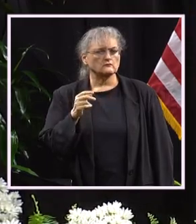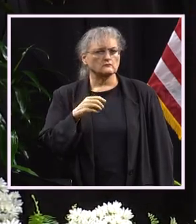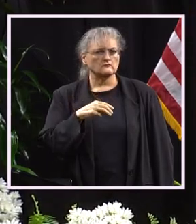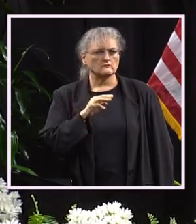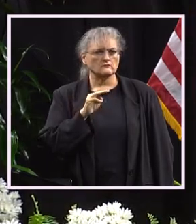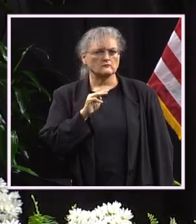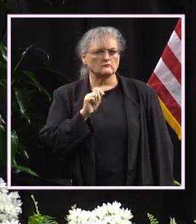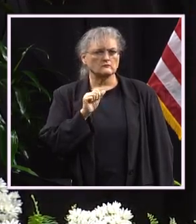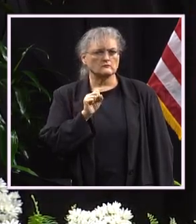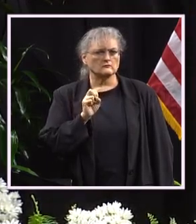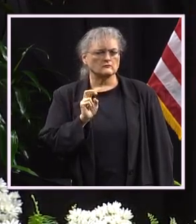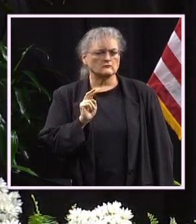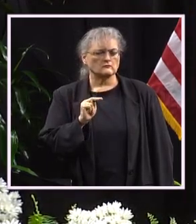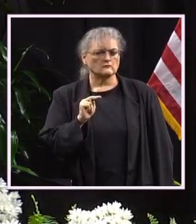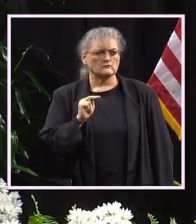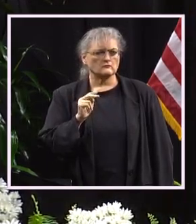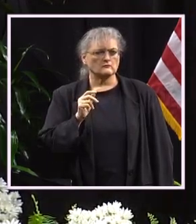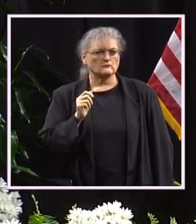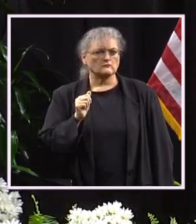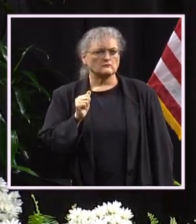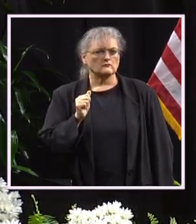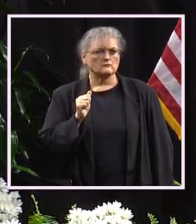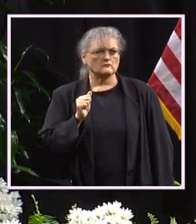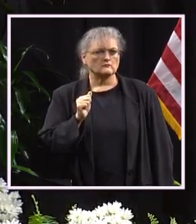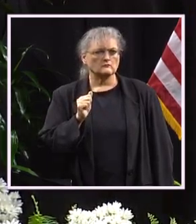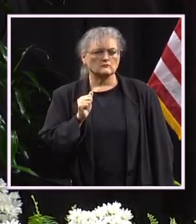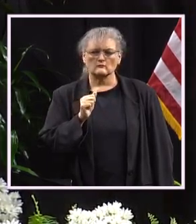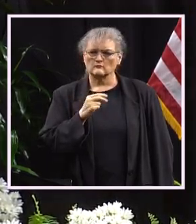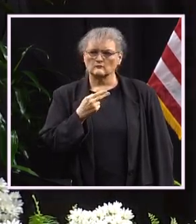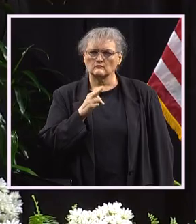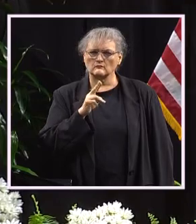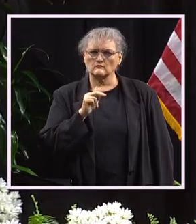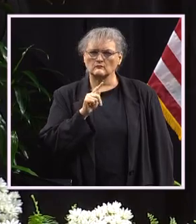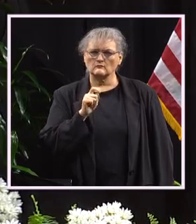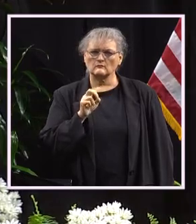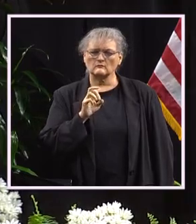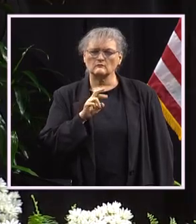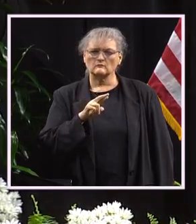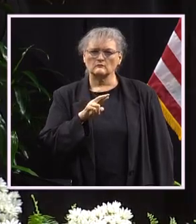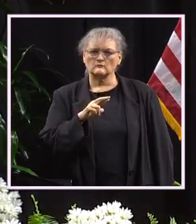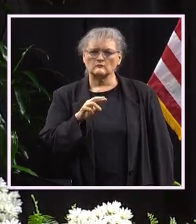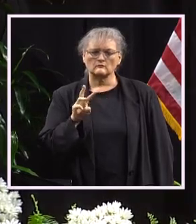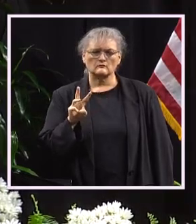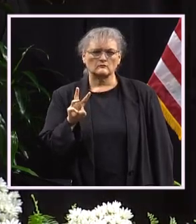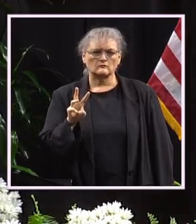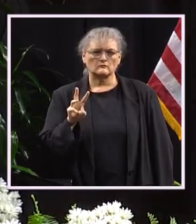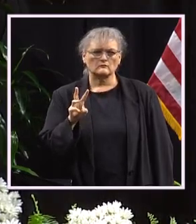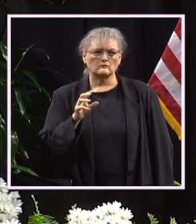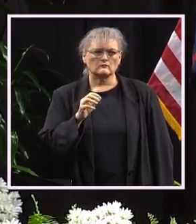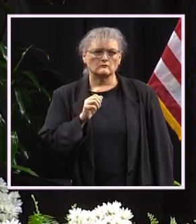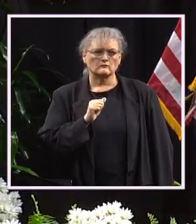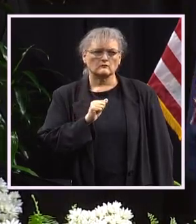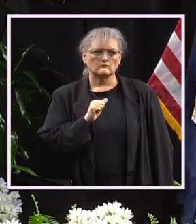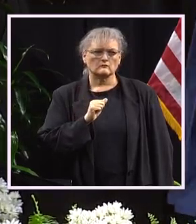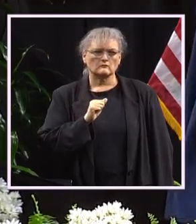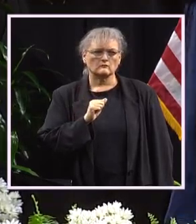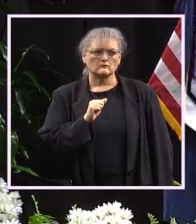Mason K. Kennedy, magna cum laude. Hunter Hongli Nguyen, magna cum laude.